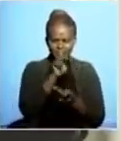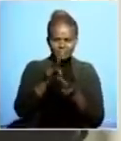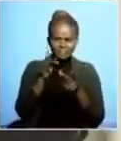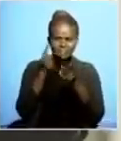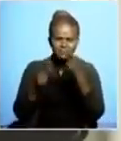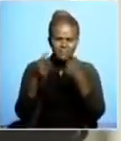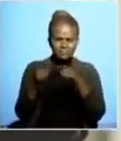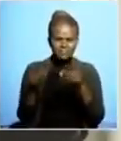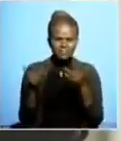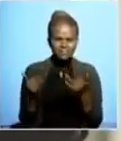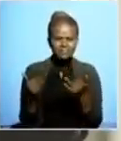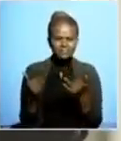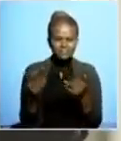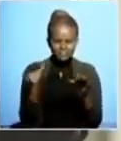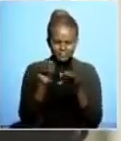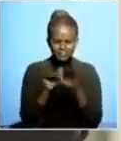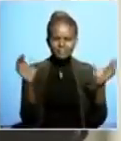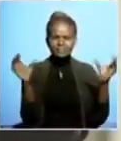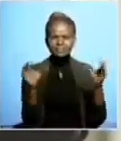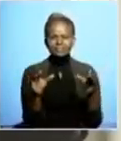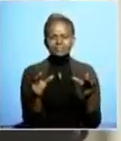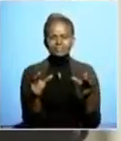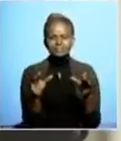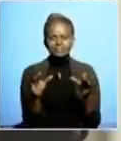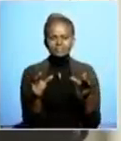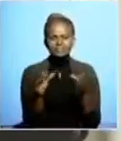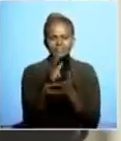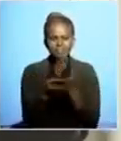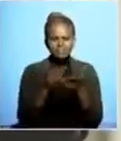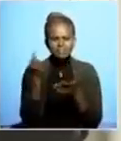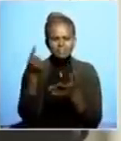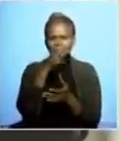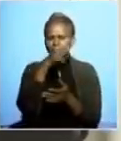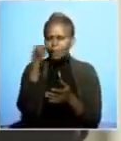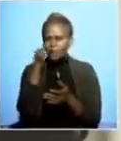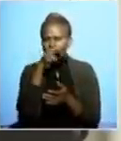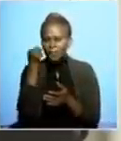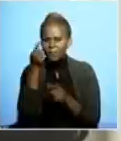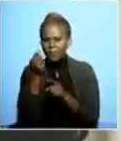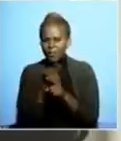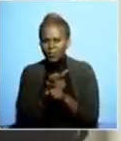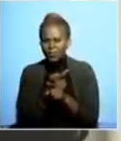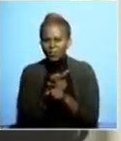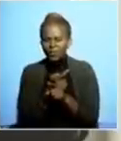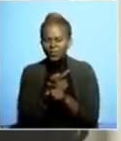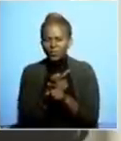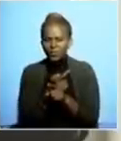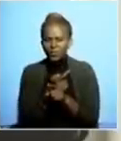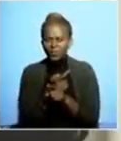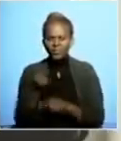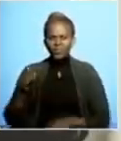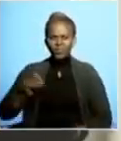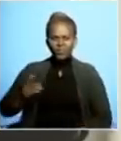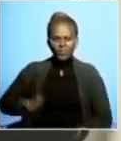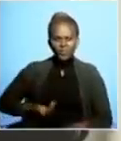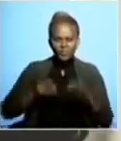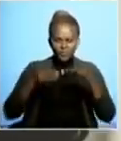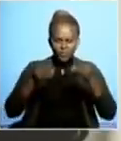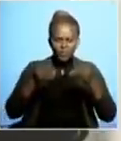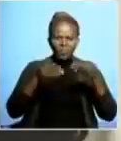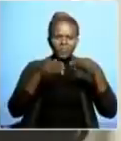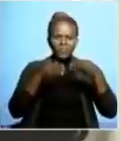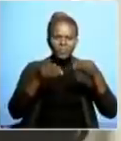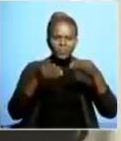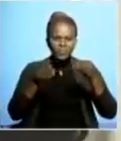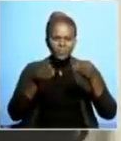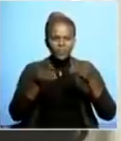in our communities. Somebody steals from a widow selling at a market.